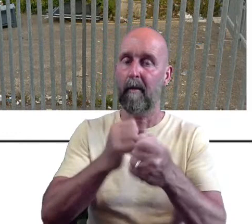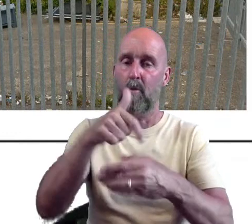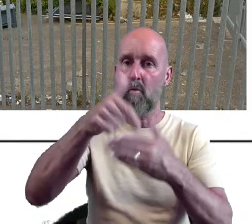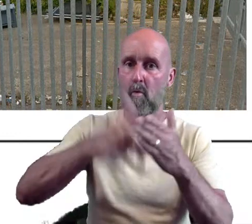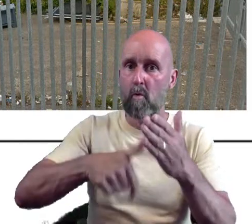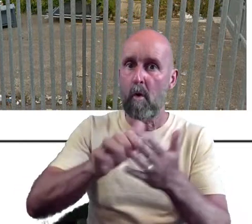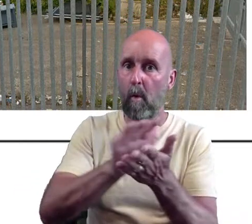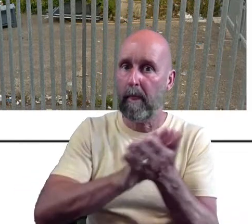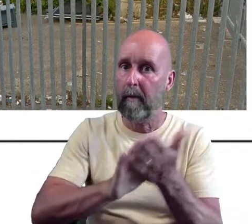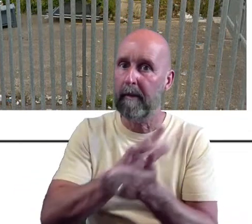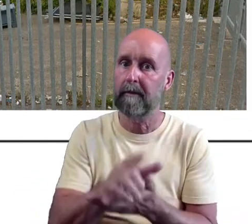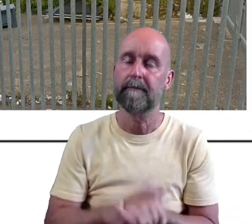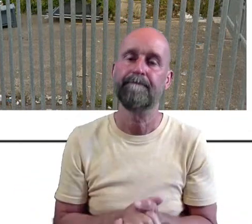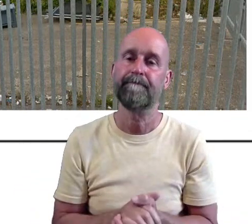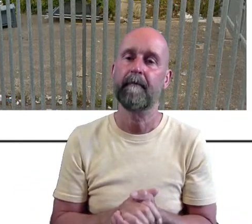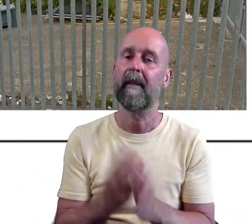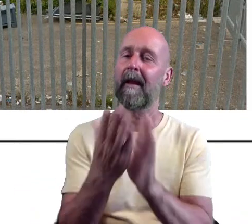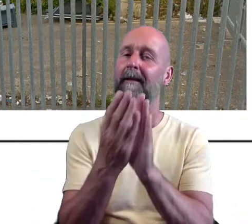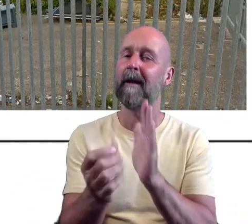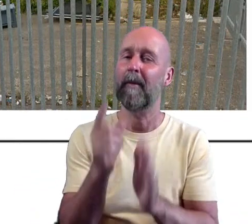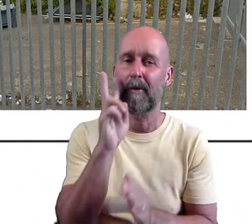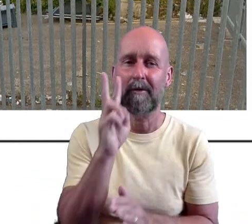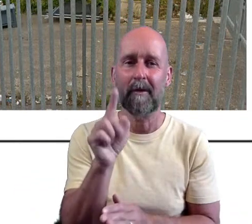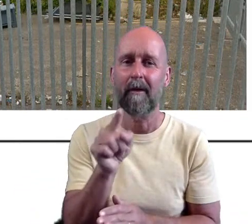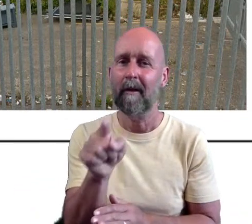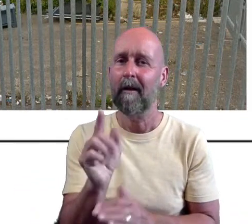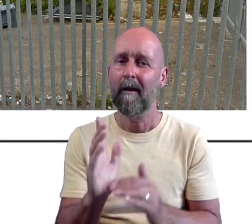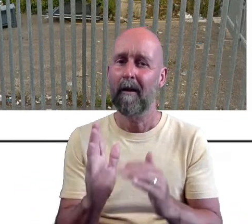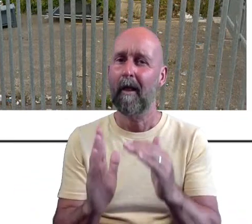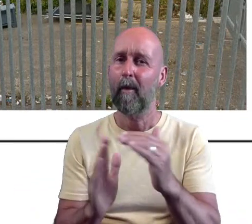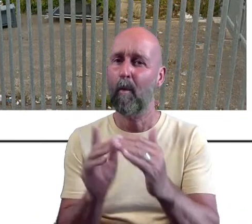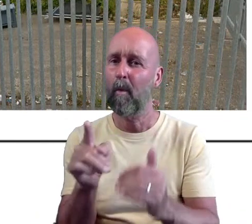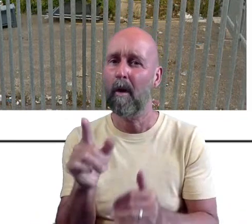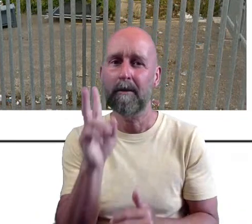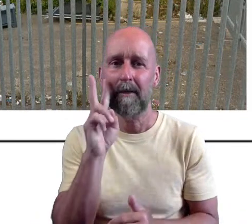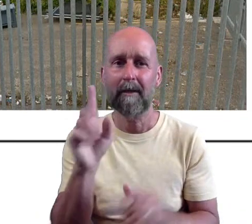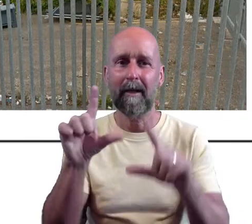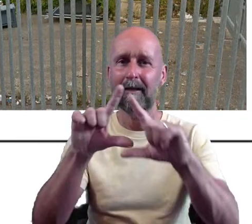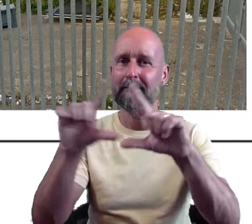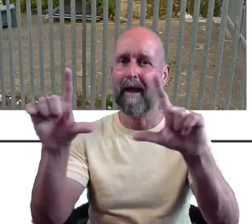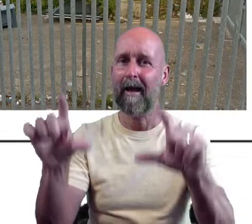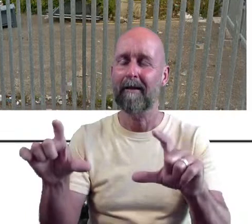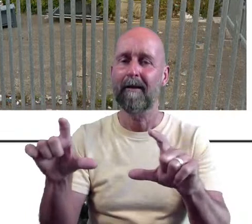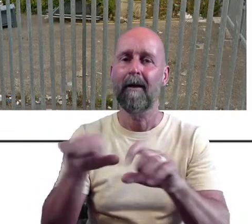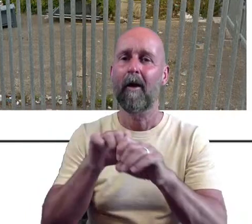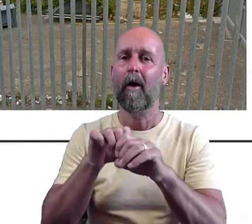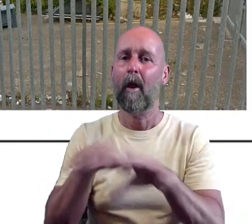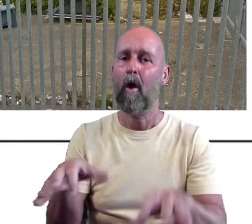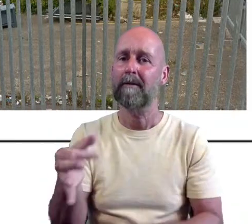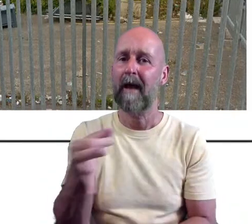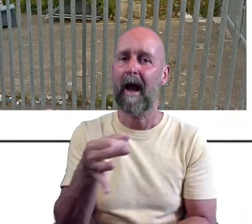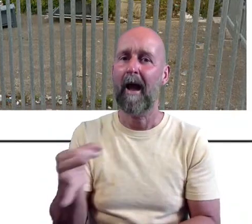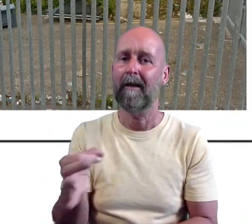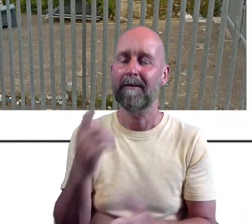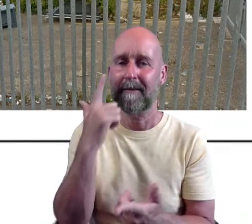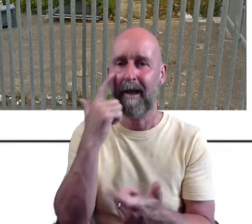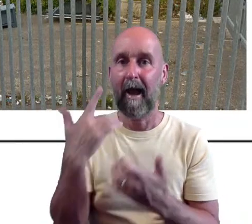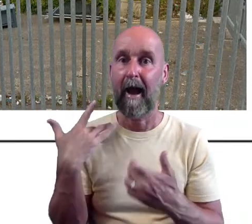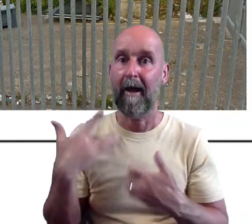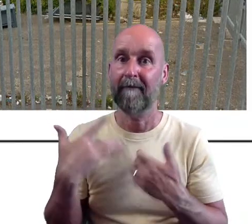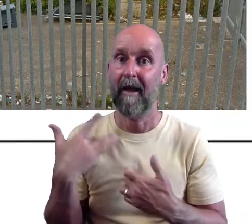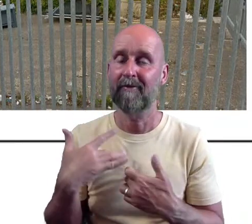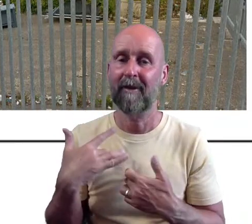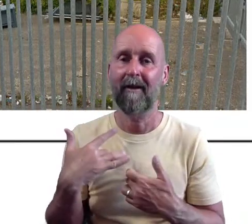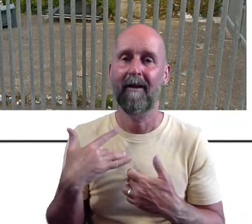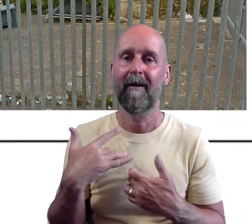for example, you might be able to see just in that corner there, there's a sign that says Lost Island Adventure, which I sort of nod to just briefly